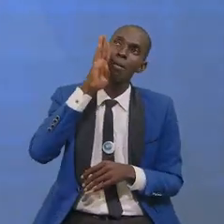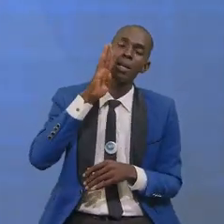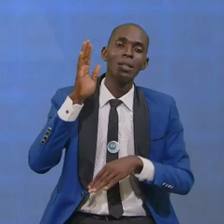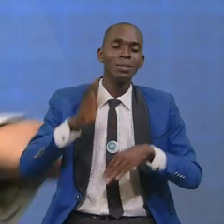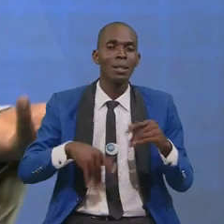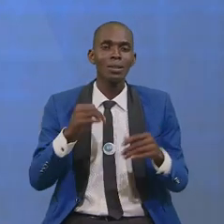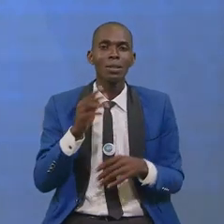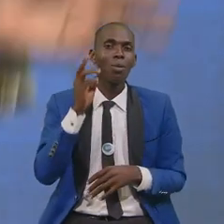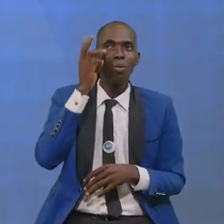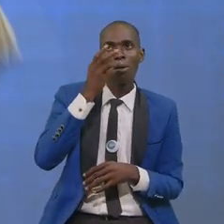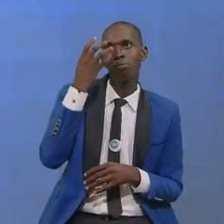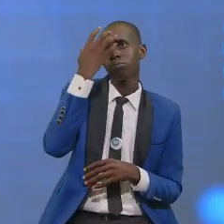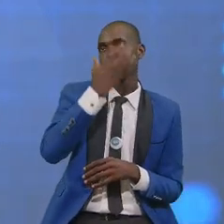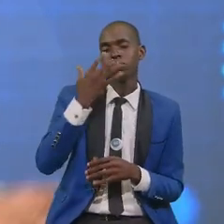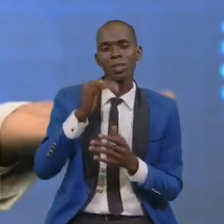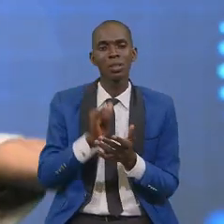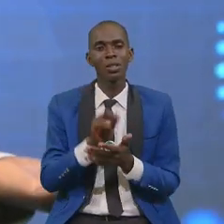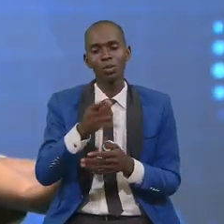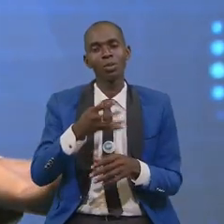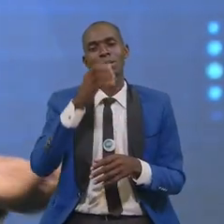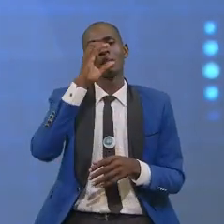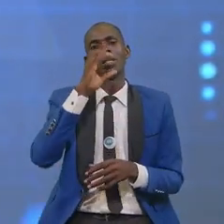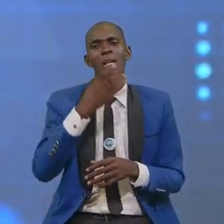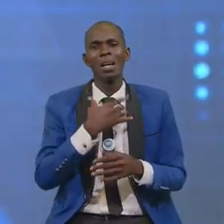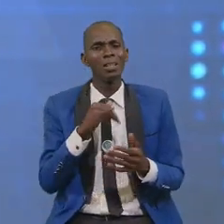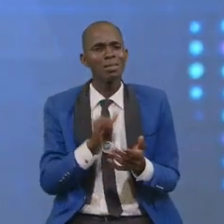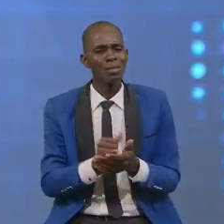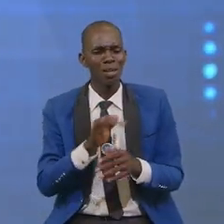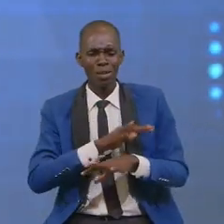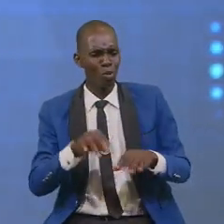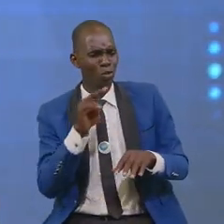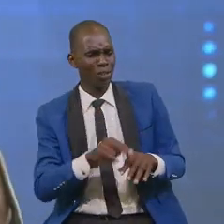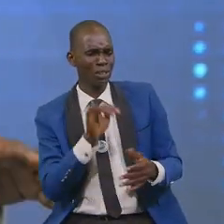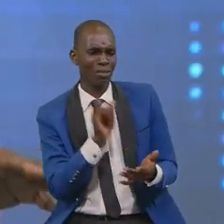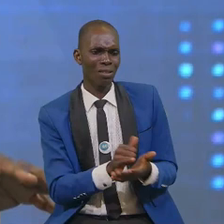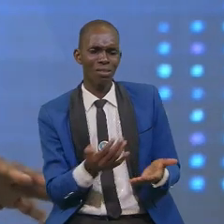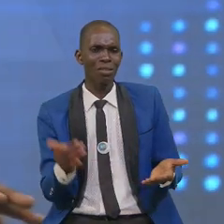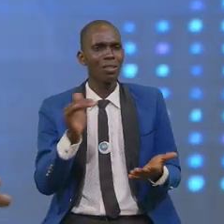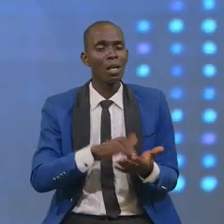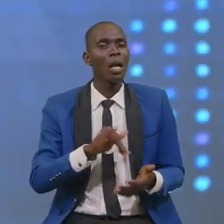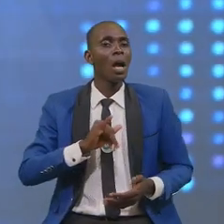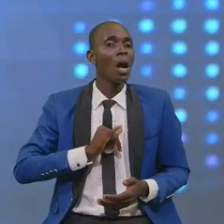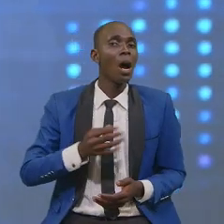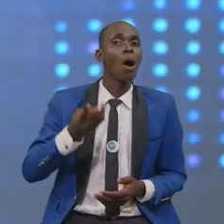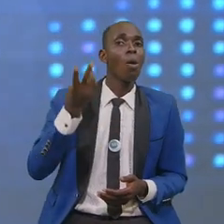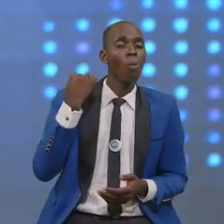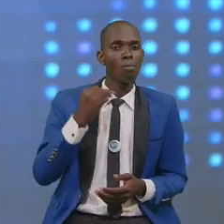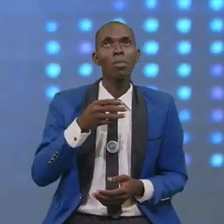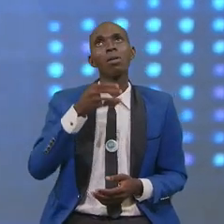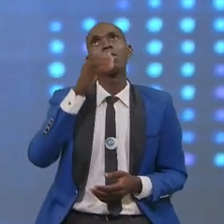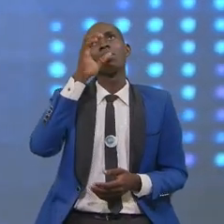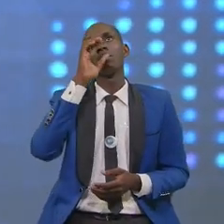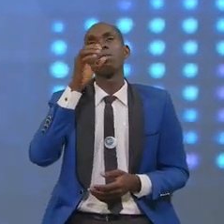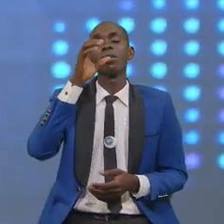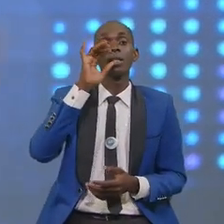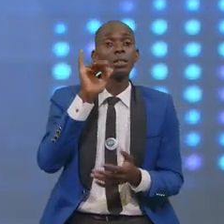can give you. And therefore you say, "I don't need that again. I was drinking that so that